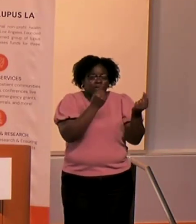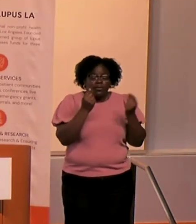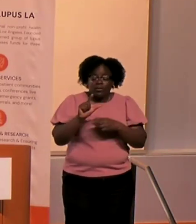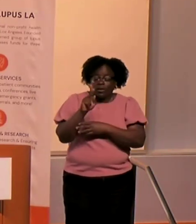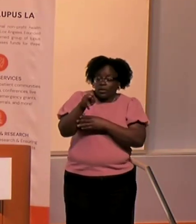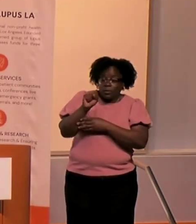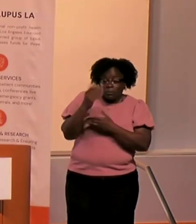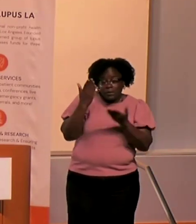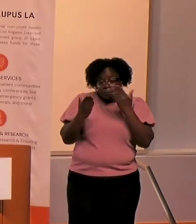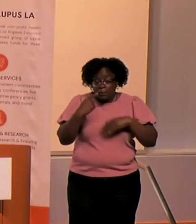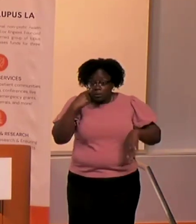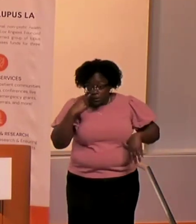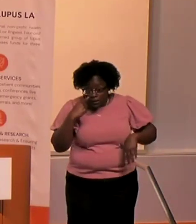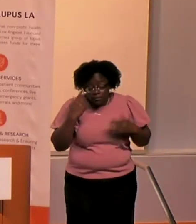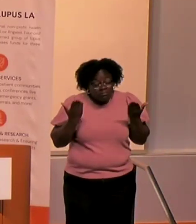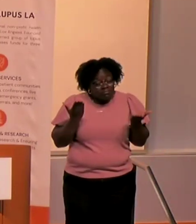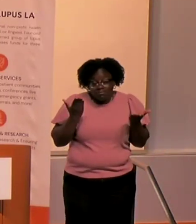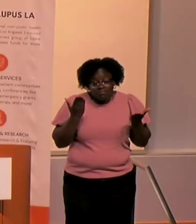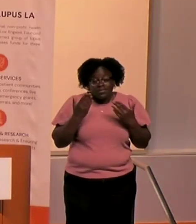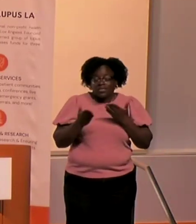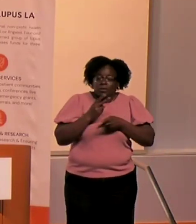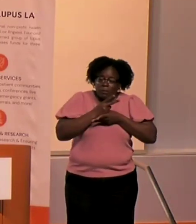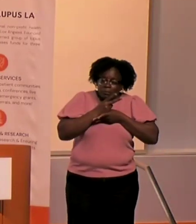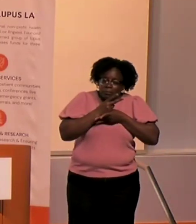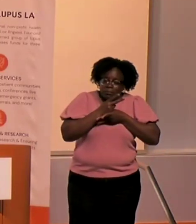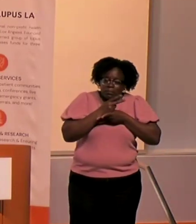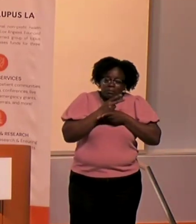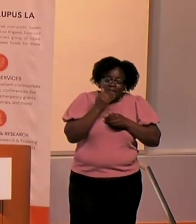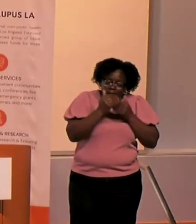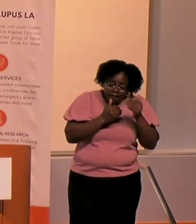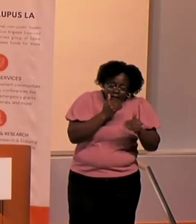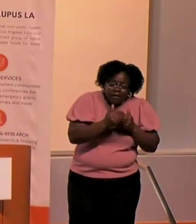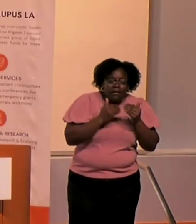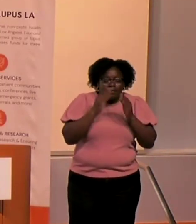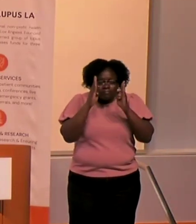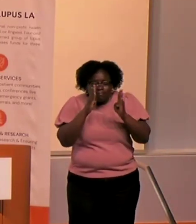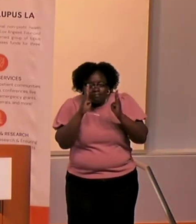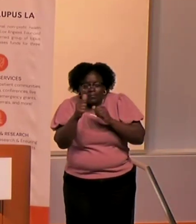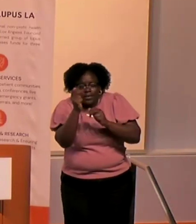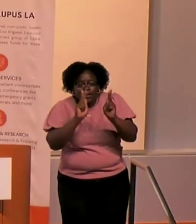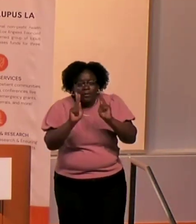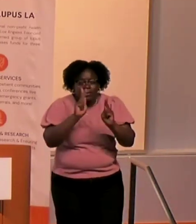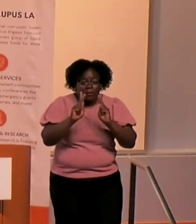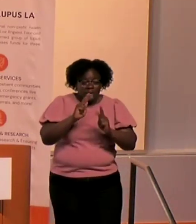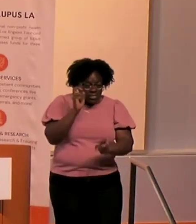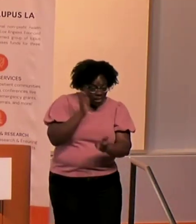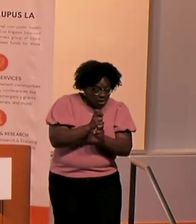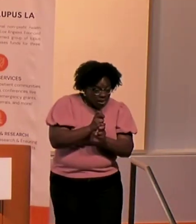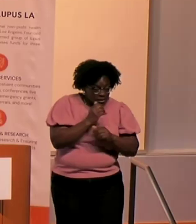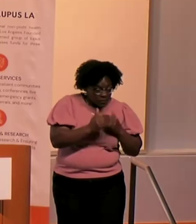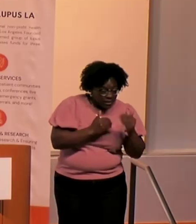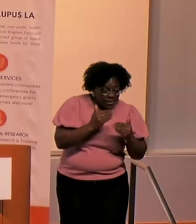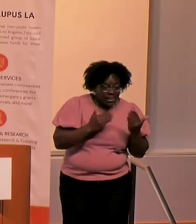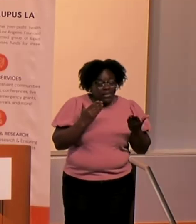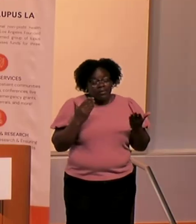you might not be able to see. And so just be kind to yourself and be kind to other people. And I really don't think it's that hard to be kind, but for some